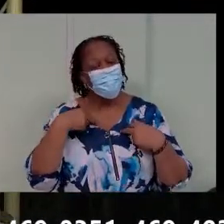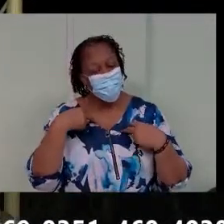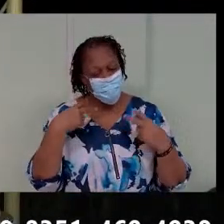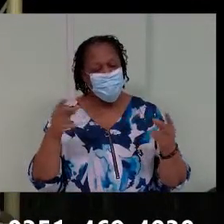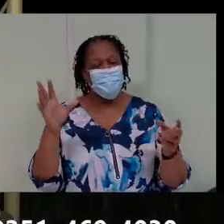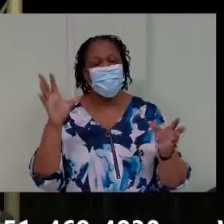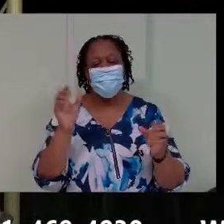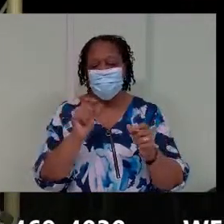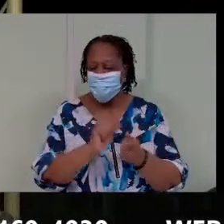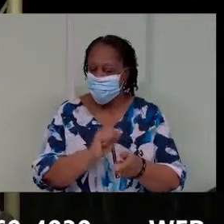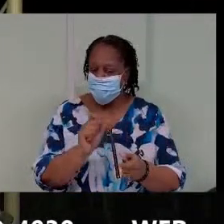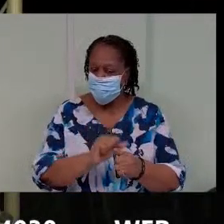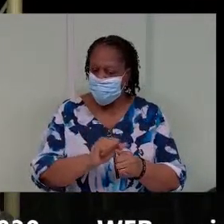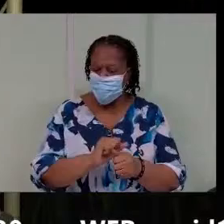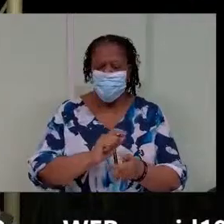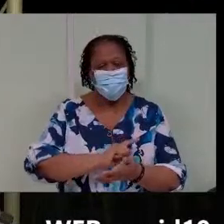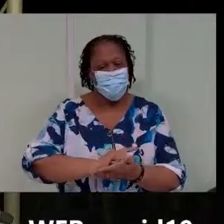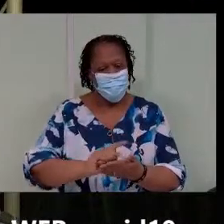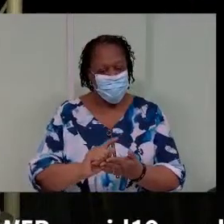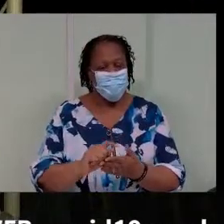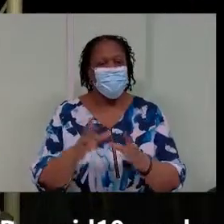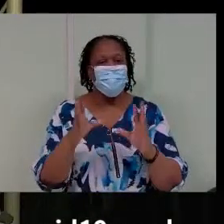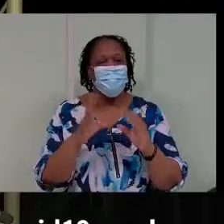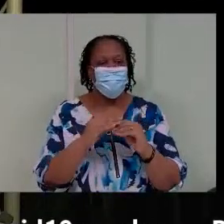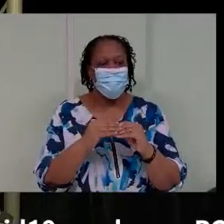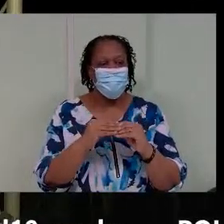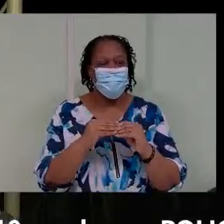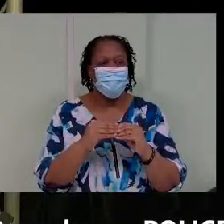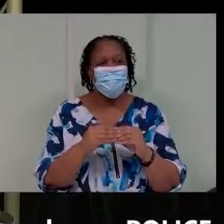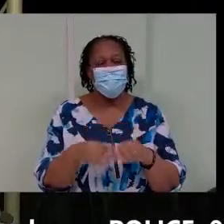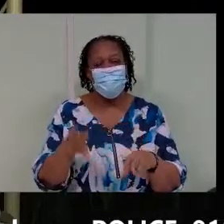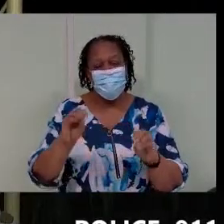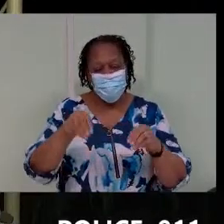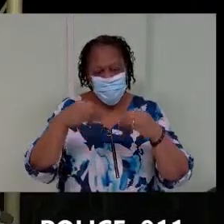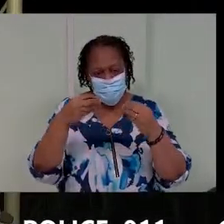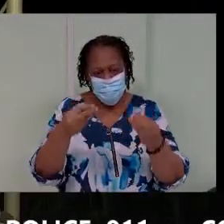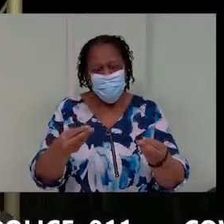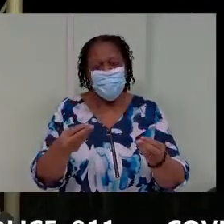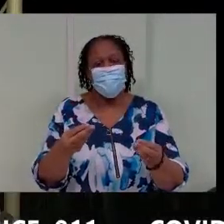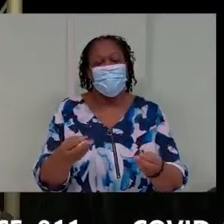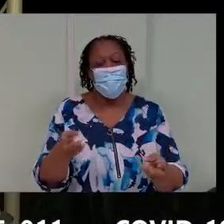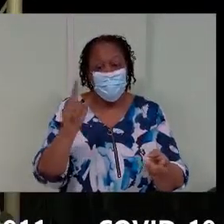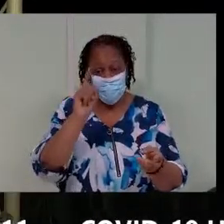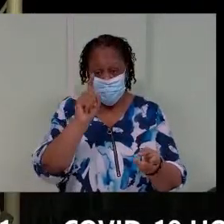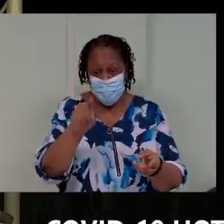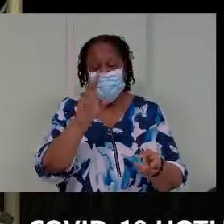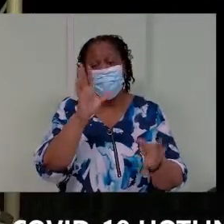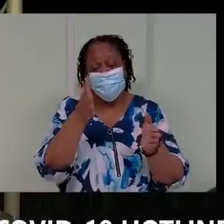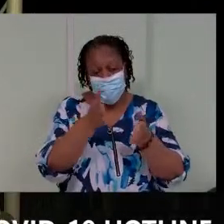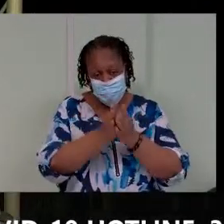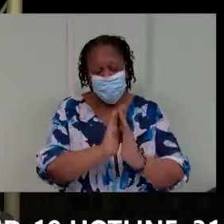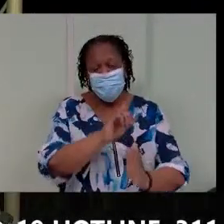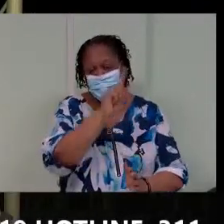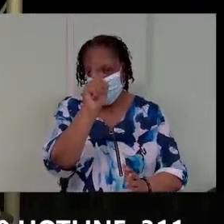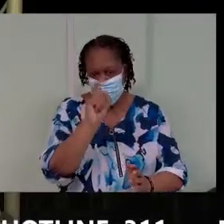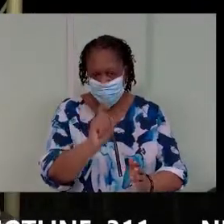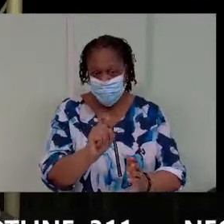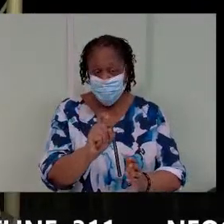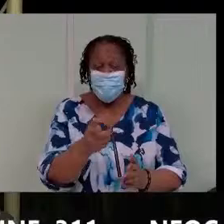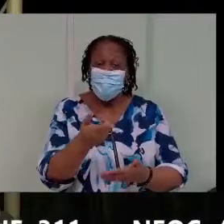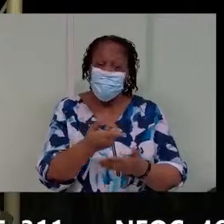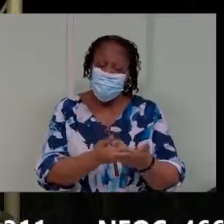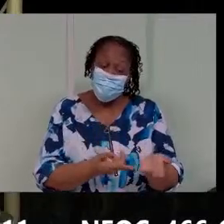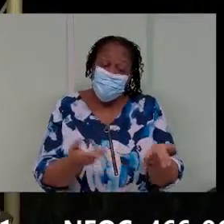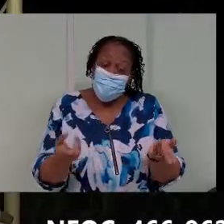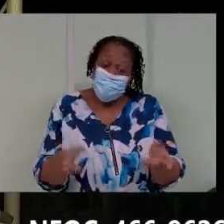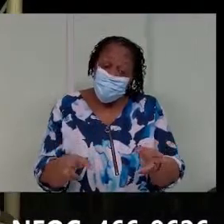these weekly briefings to keep you informed and where you can ask questions with respect to what